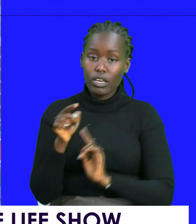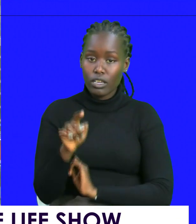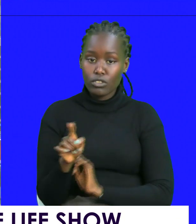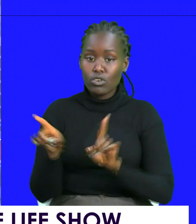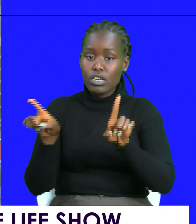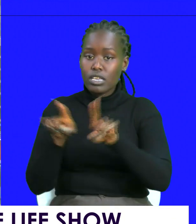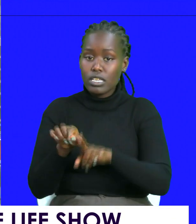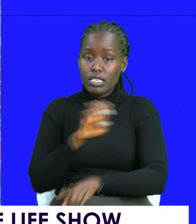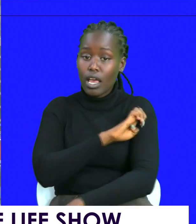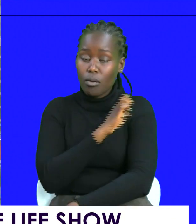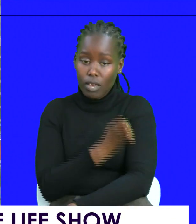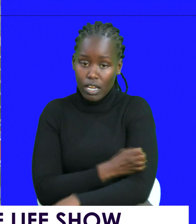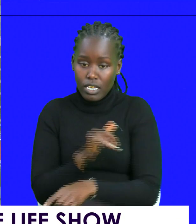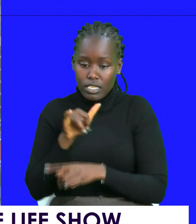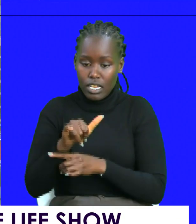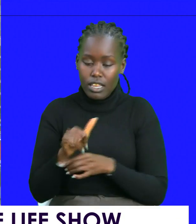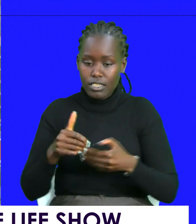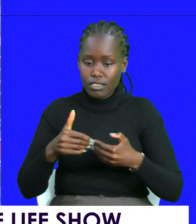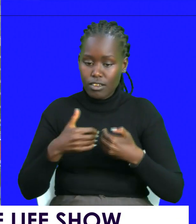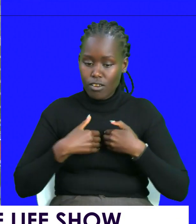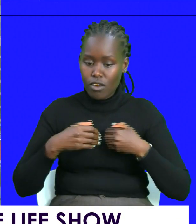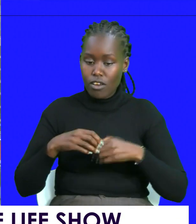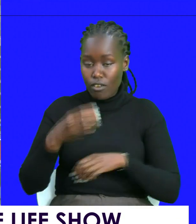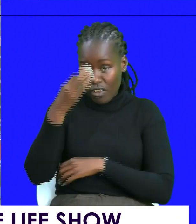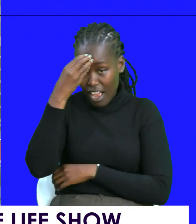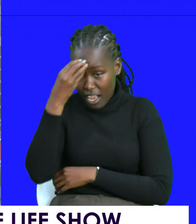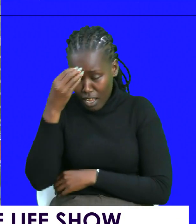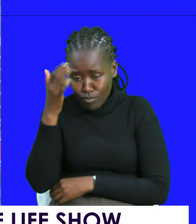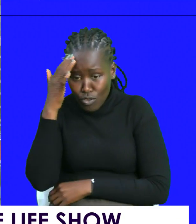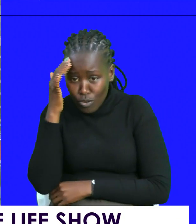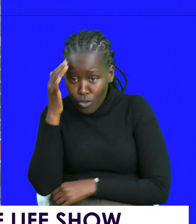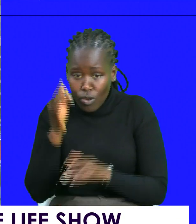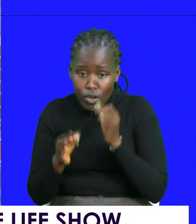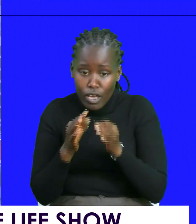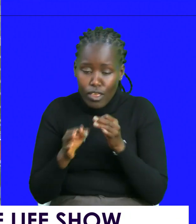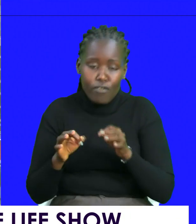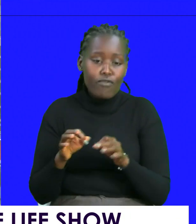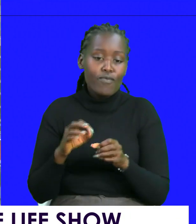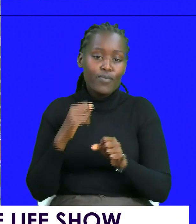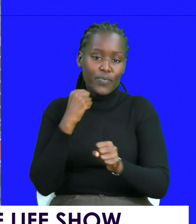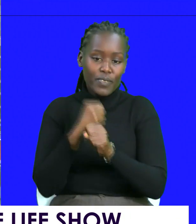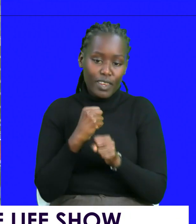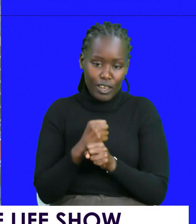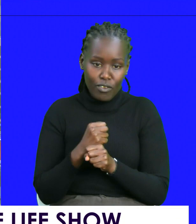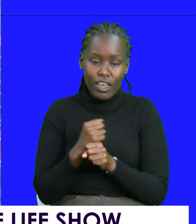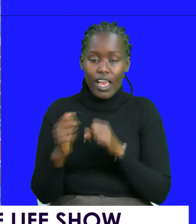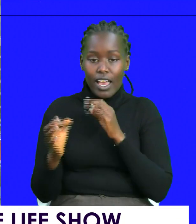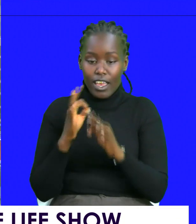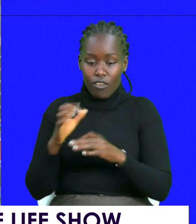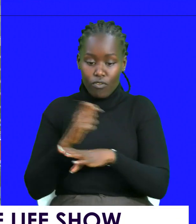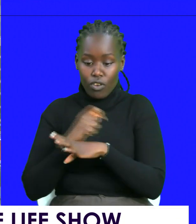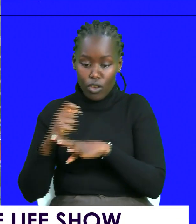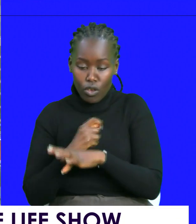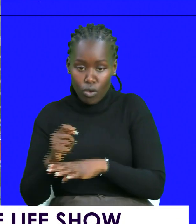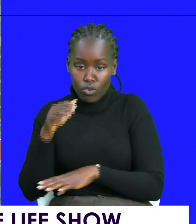same energy that releases anger, did you know? If you worked on it, if you trained yourself,